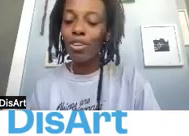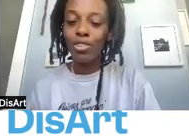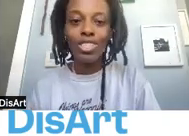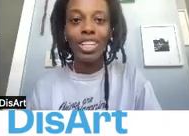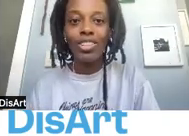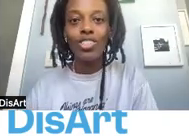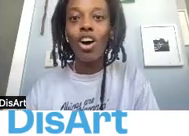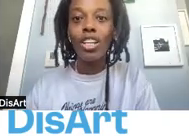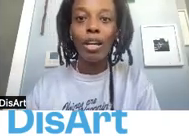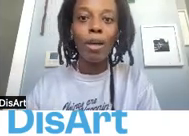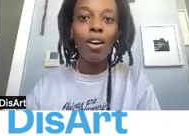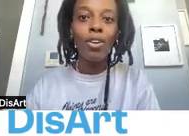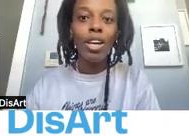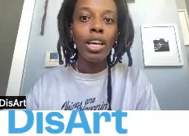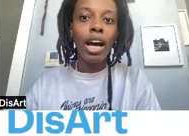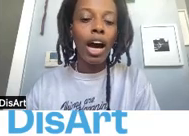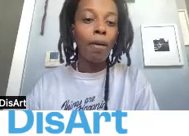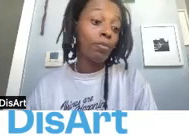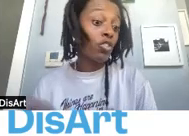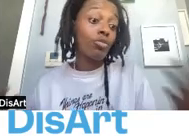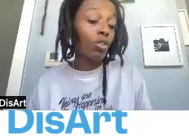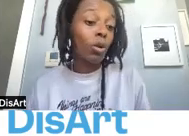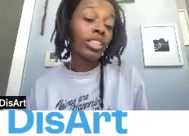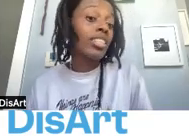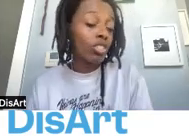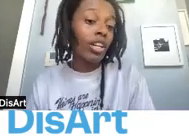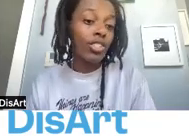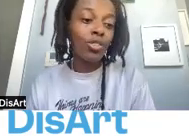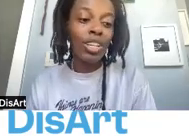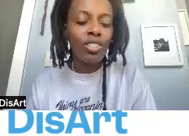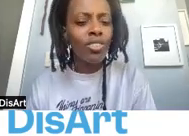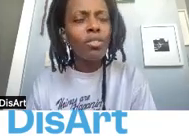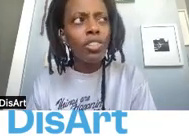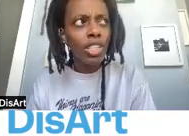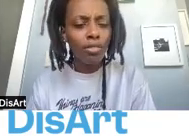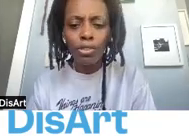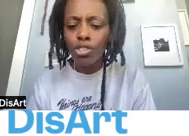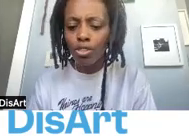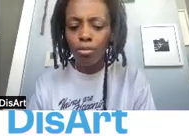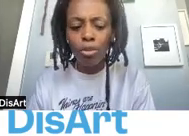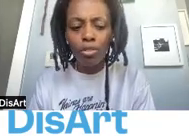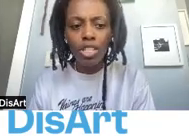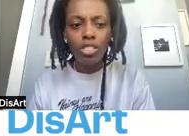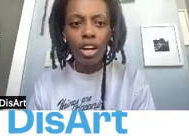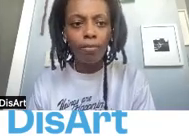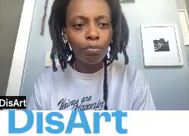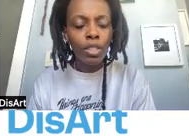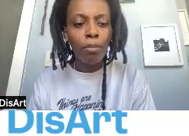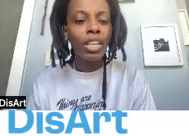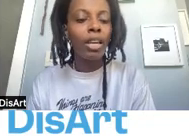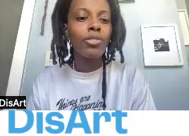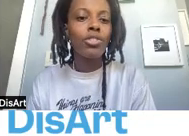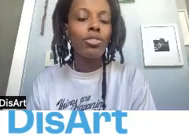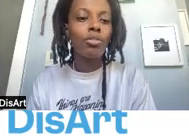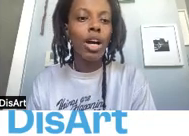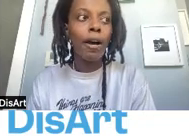interviewing and talking about, you know, the work that DisArt is doing. So this feels like a full circle moment for DisArt,